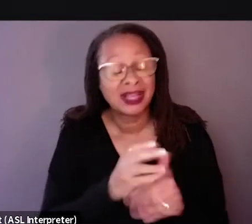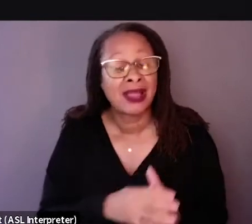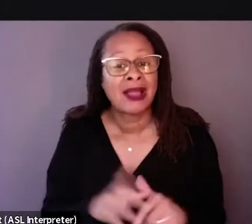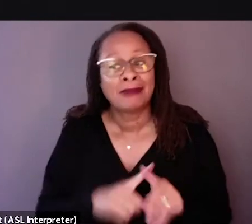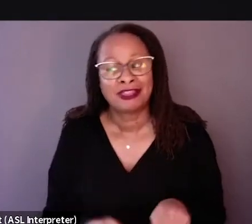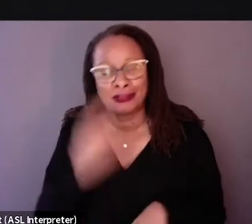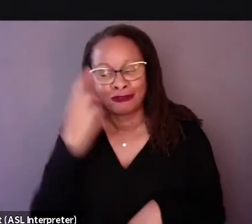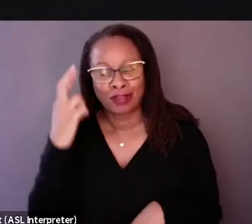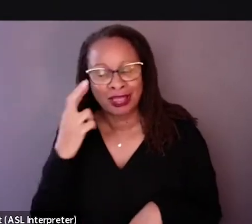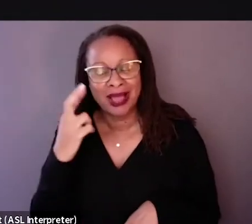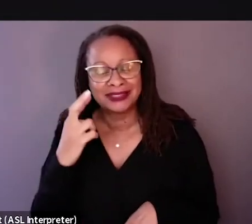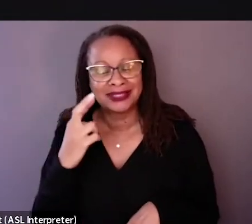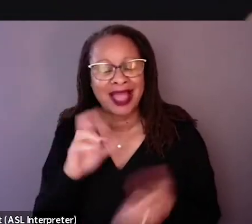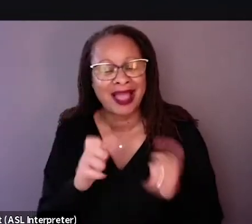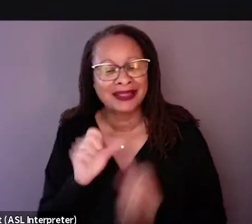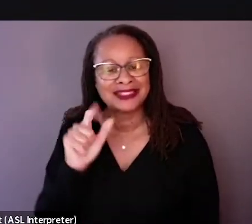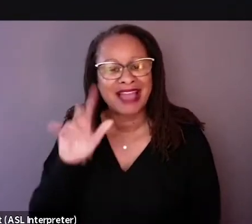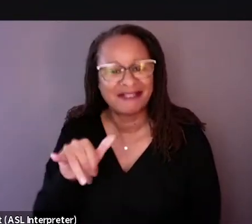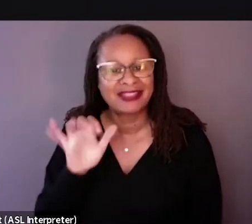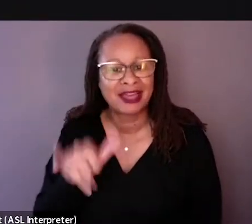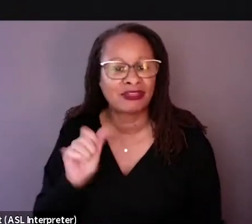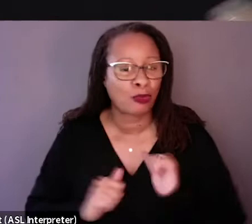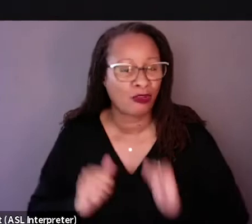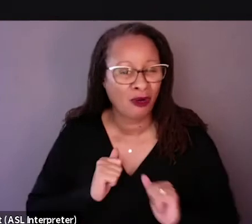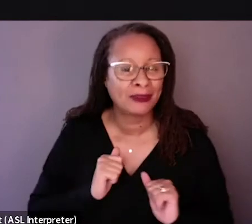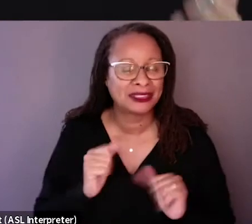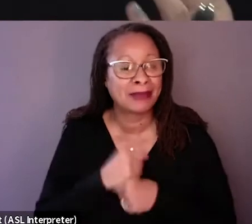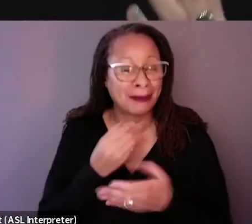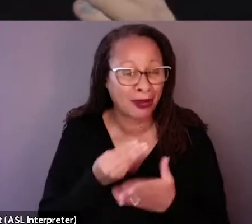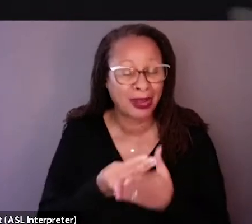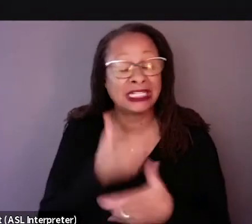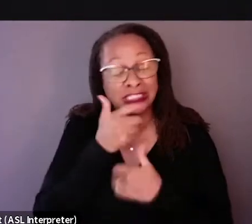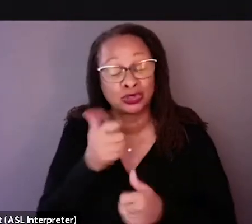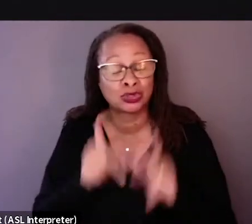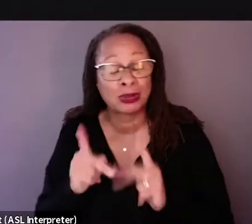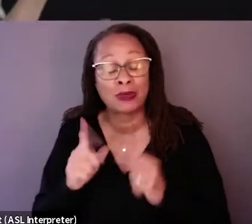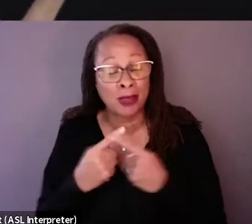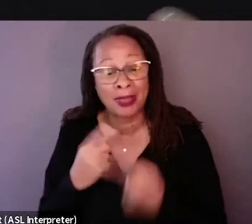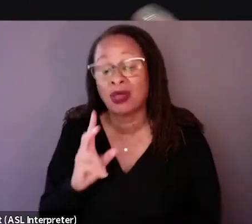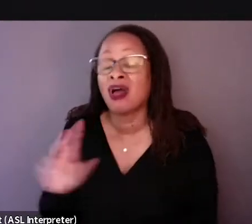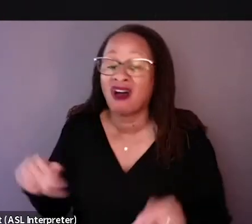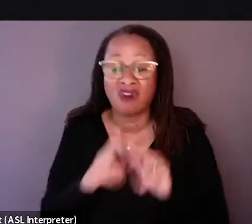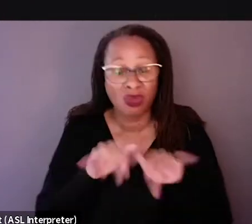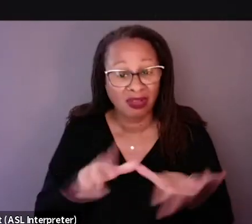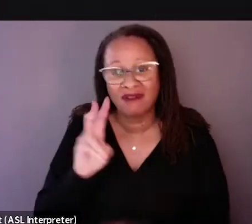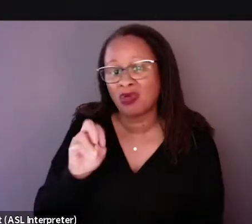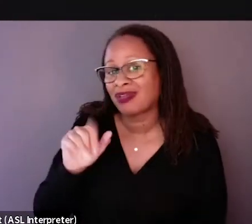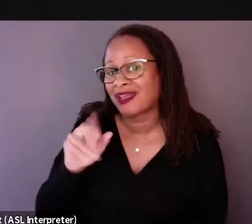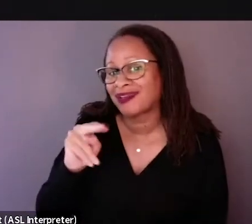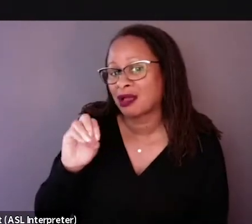their performativity and how that could interest people in the science of volcanology, how it could bring people to love the